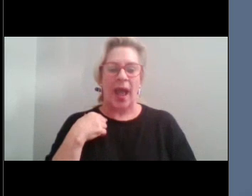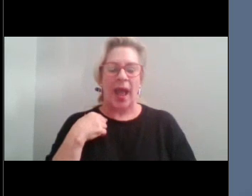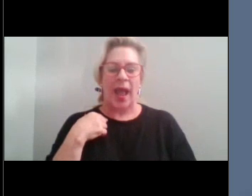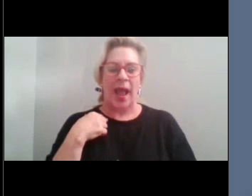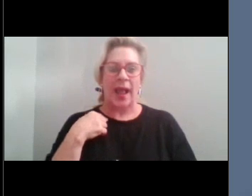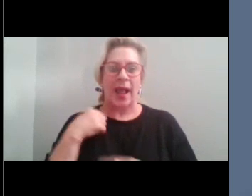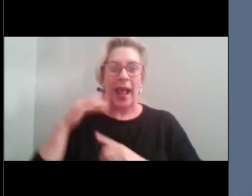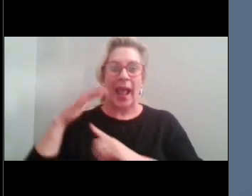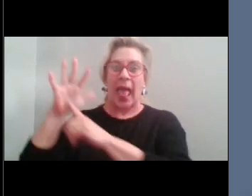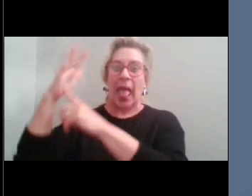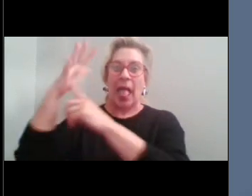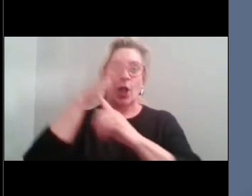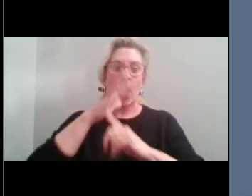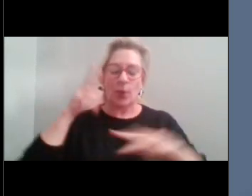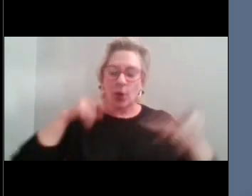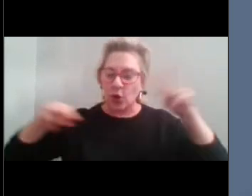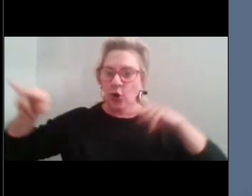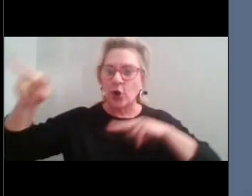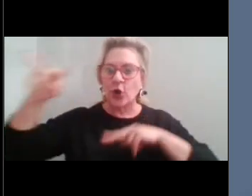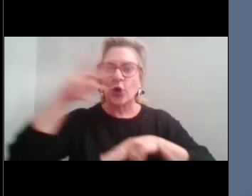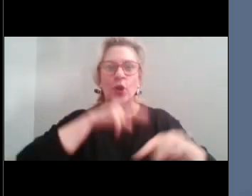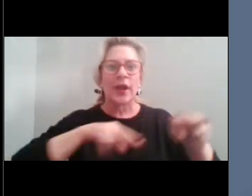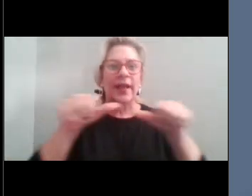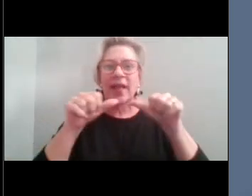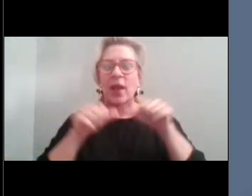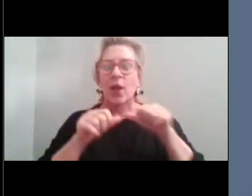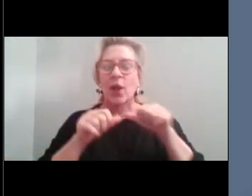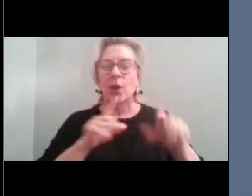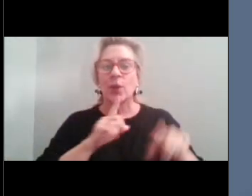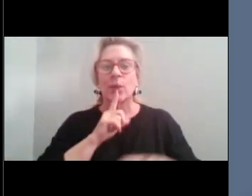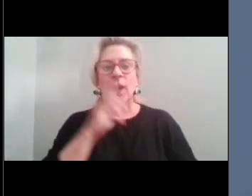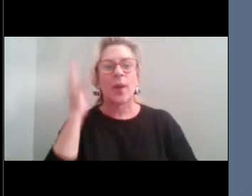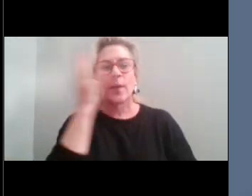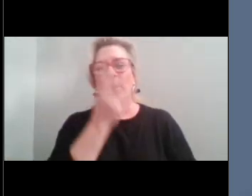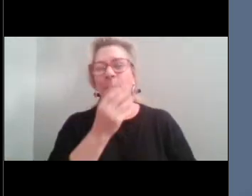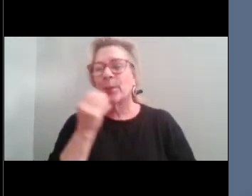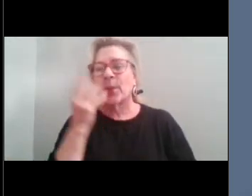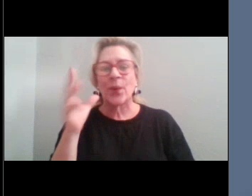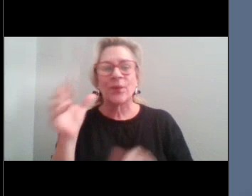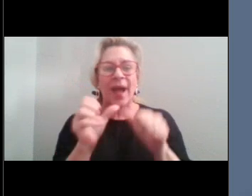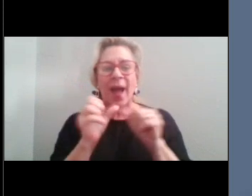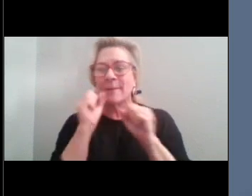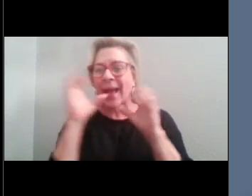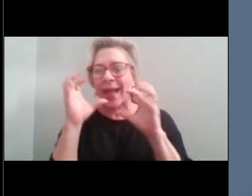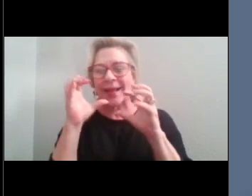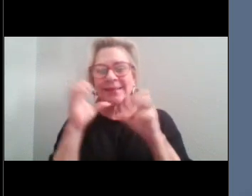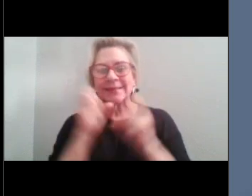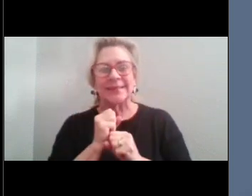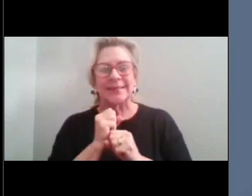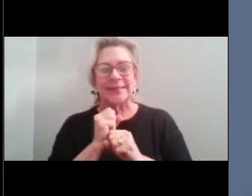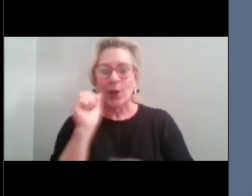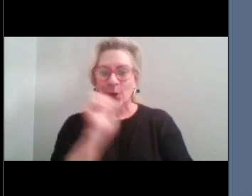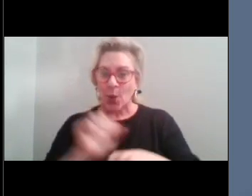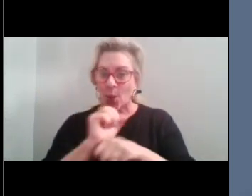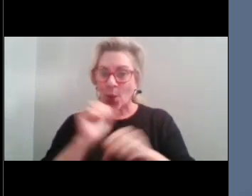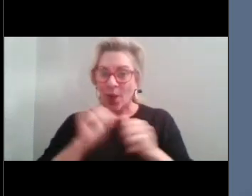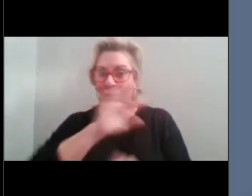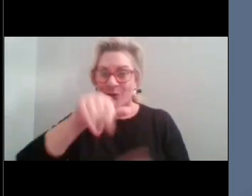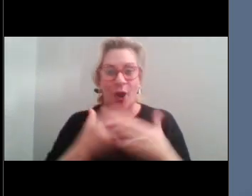helicopter touring the area. Absolutely gorgeous and amazing, and the work that y'all are doing here, we